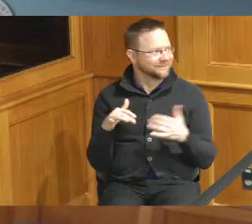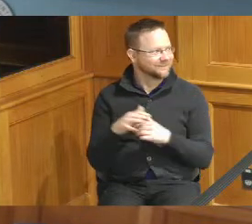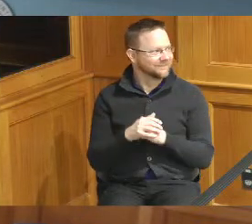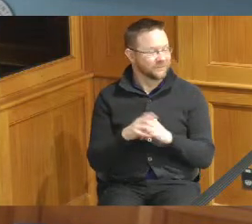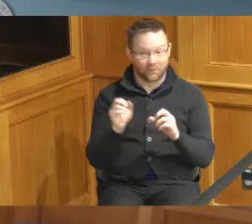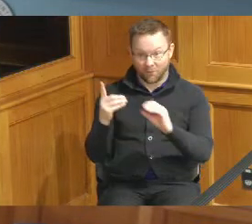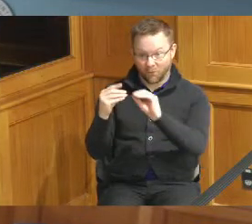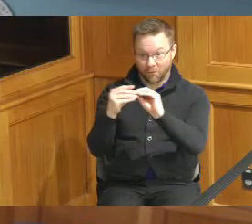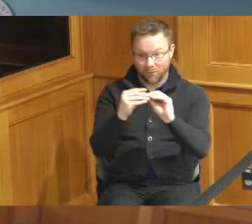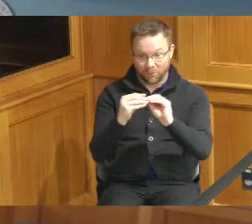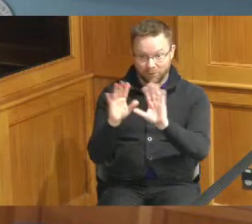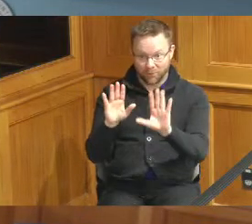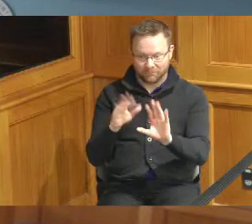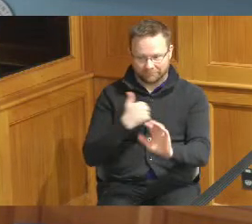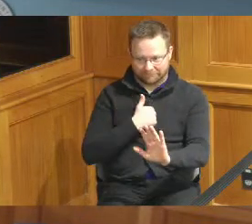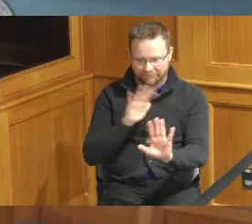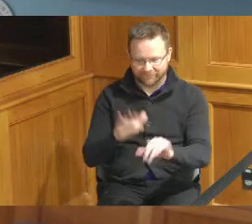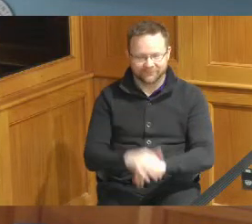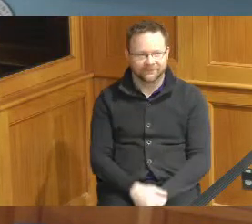Okay, one more. Sorry.